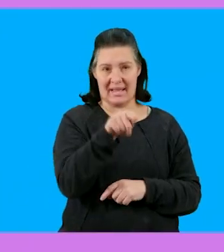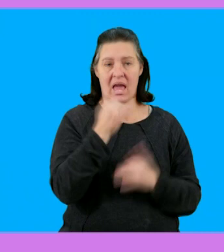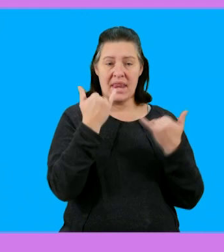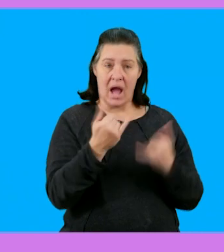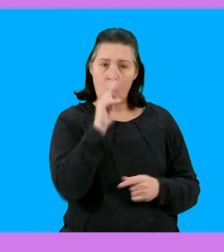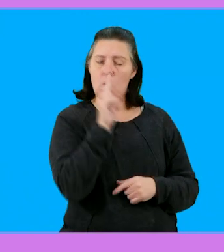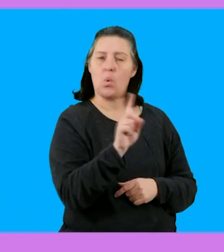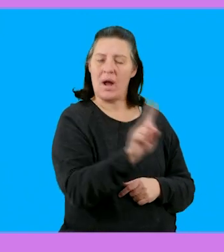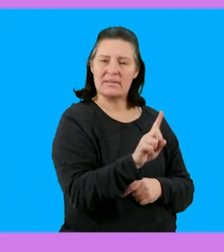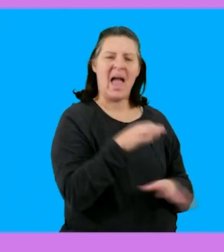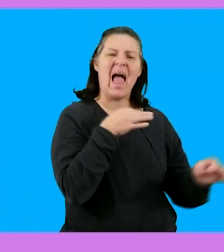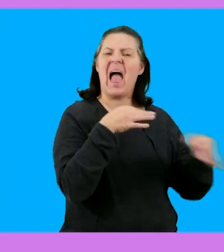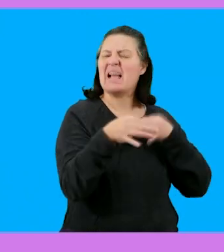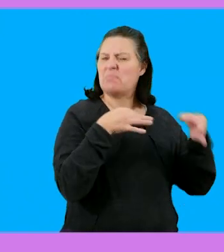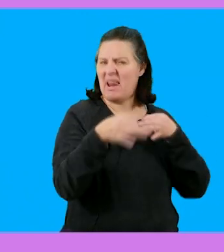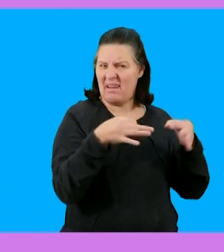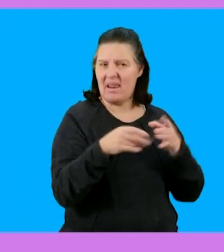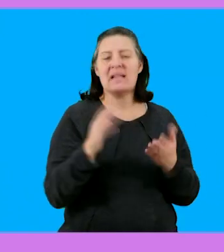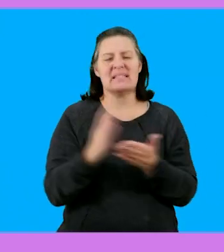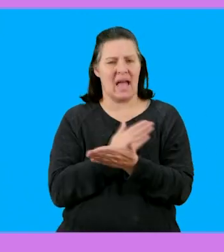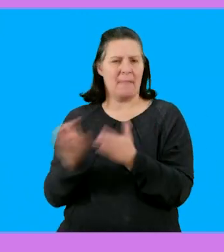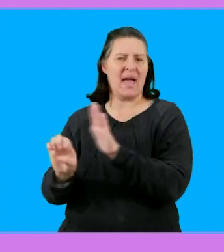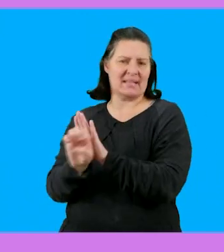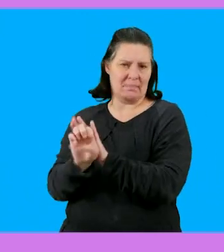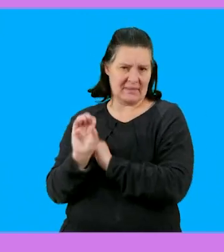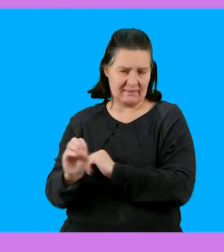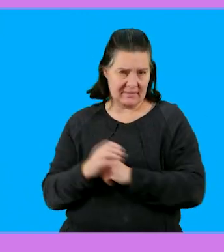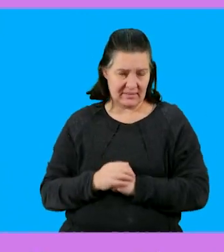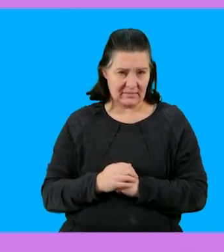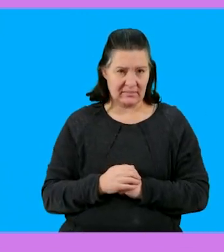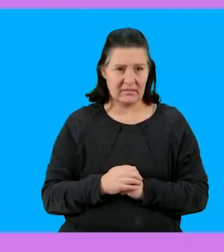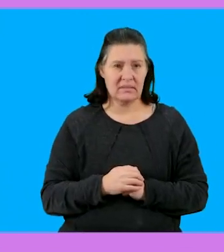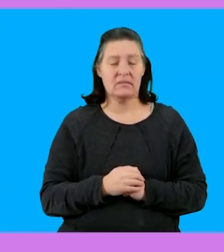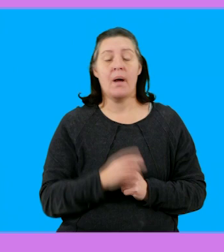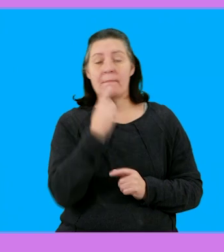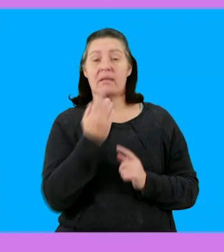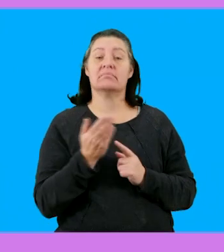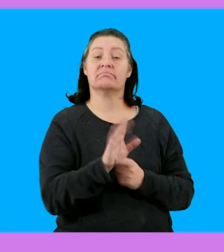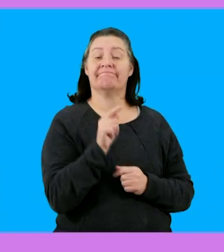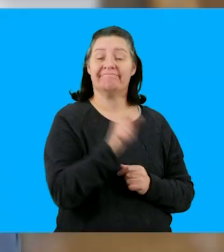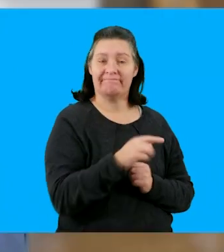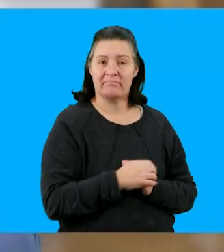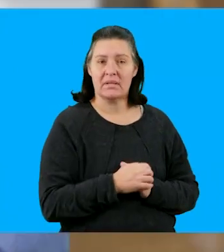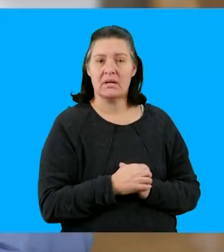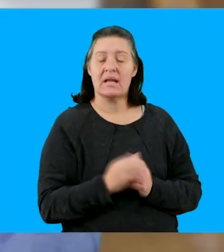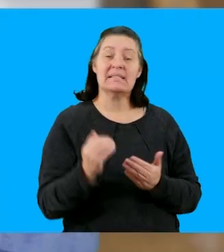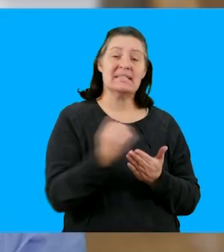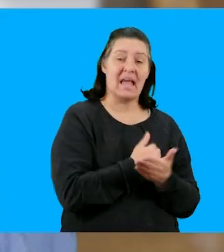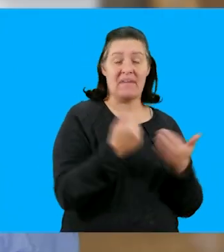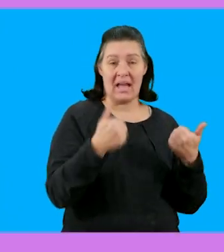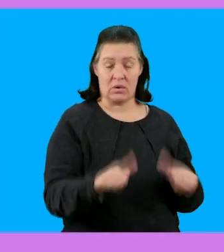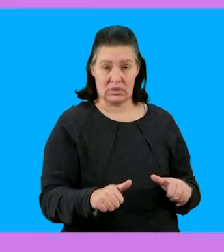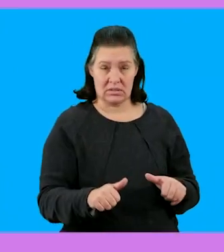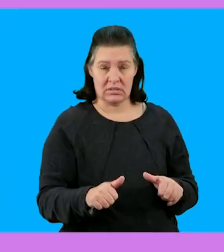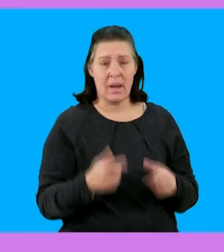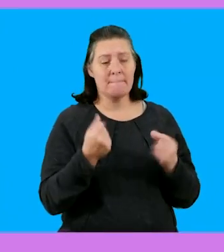we'll be looking at some explanation as well as some examples. Okay, so I indicated here that a savings account